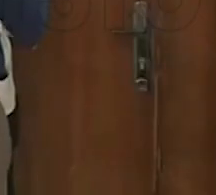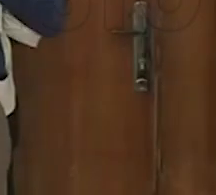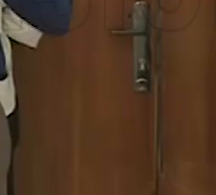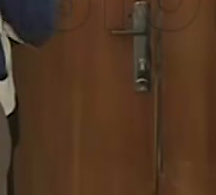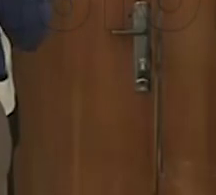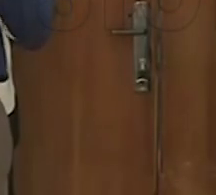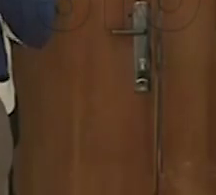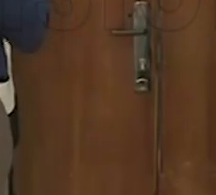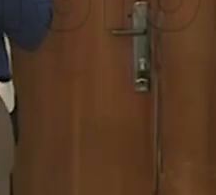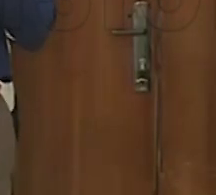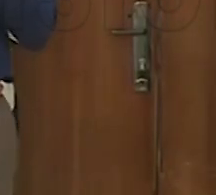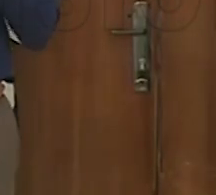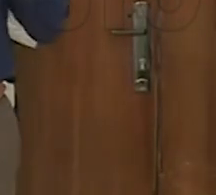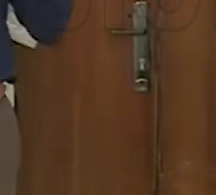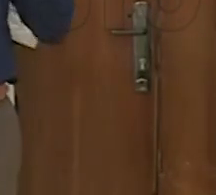resumption. Thank you.